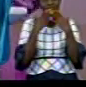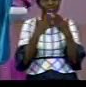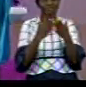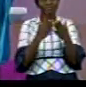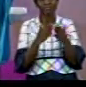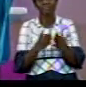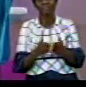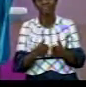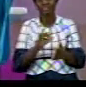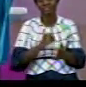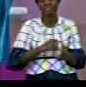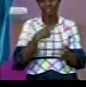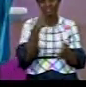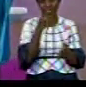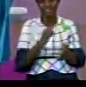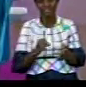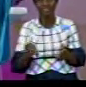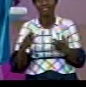amen